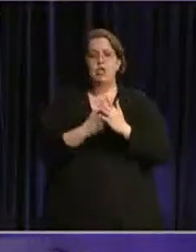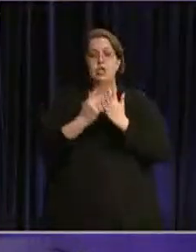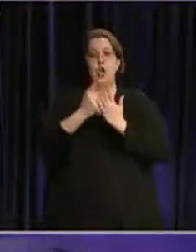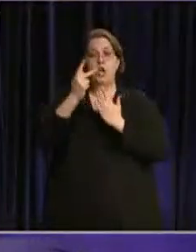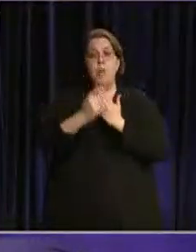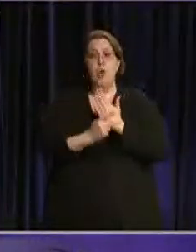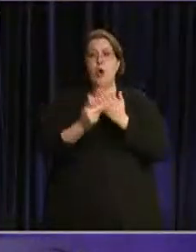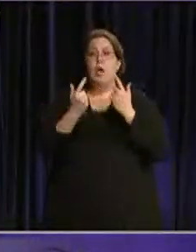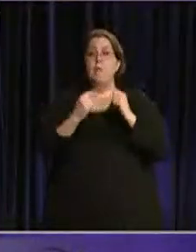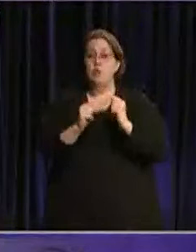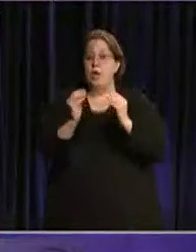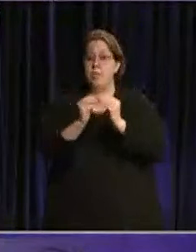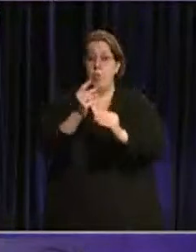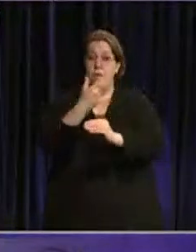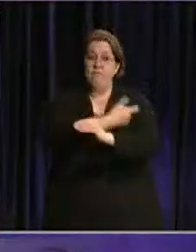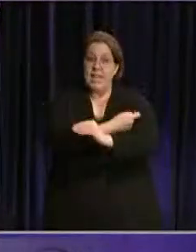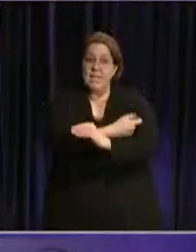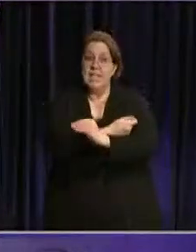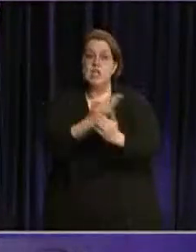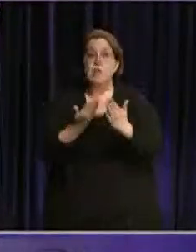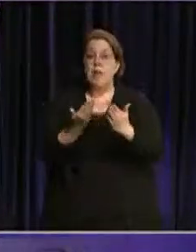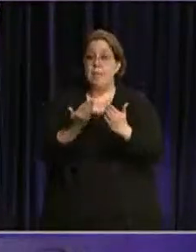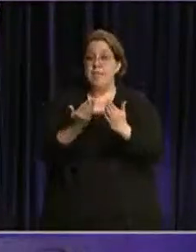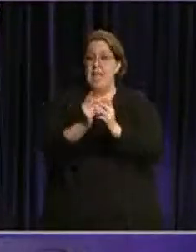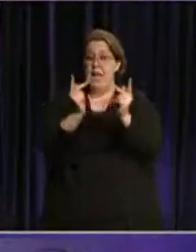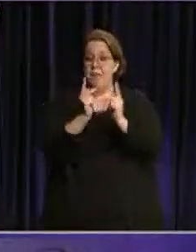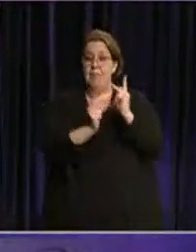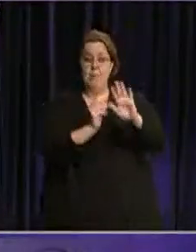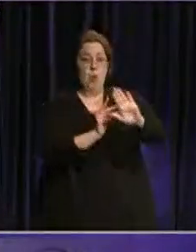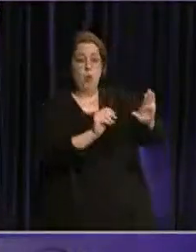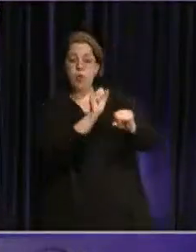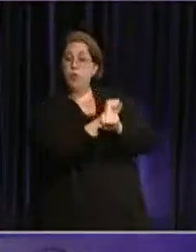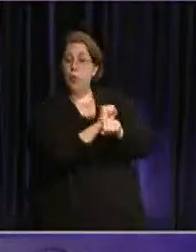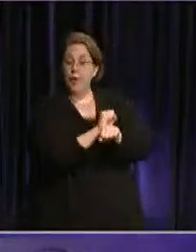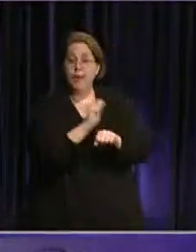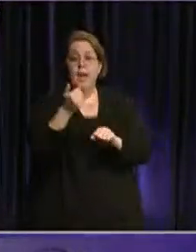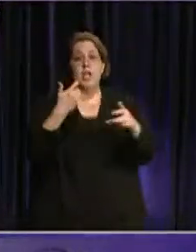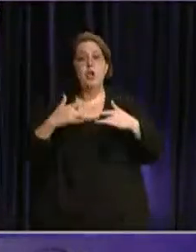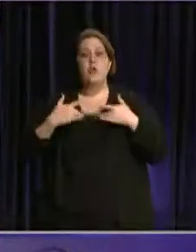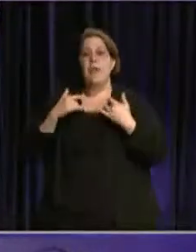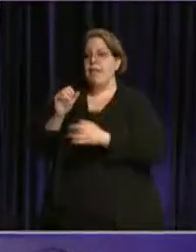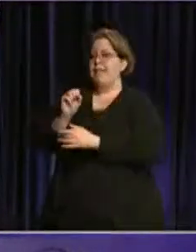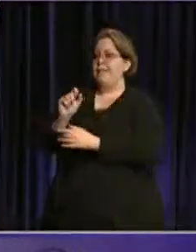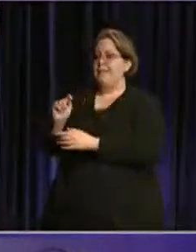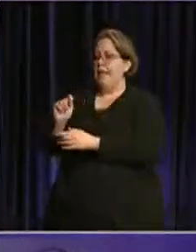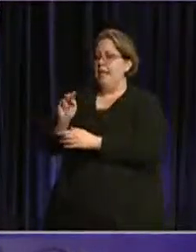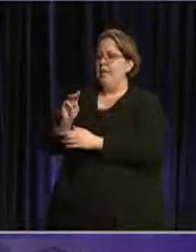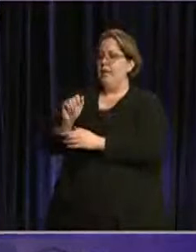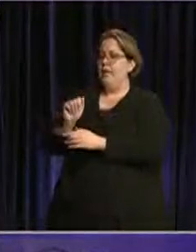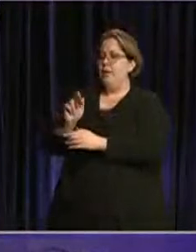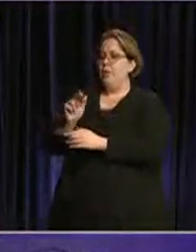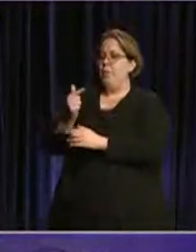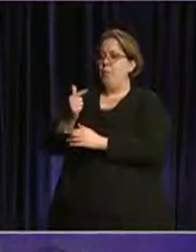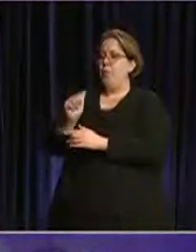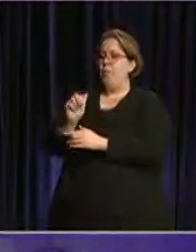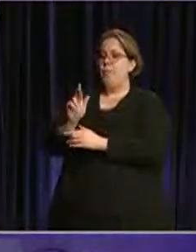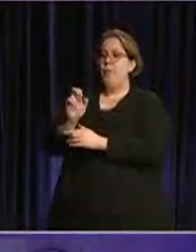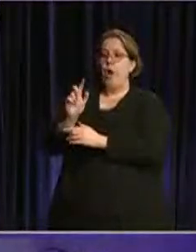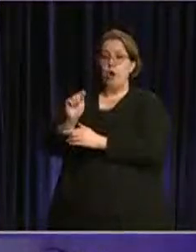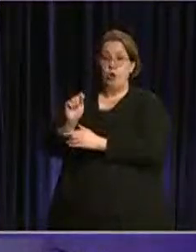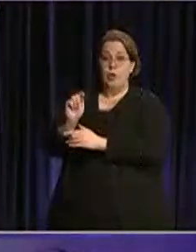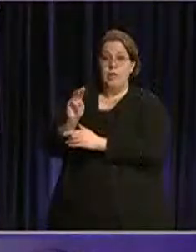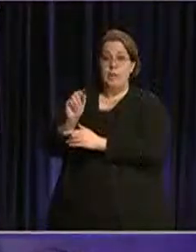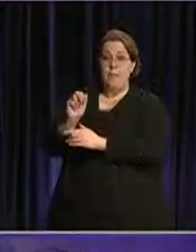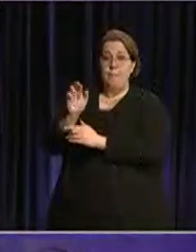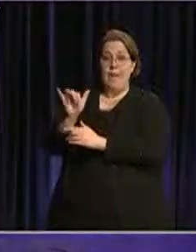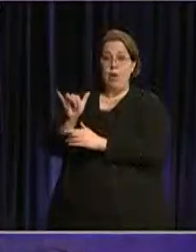trying to get more vaccinations, maybe at the workplace, another event at St. Margaret Mary's Church. So we're all trying to reach